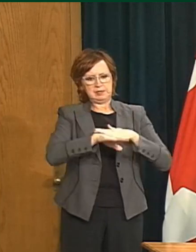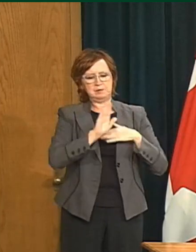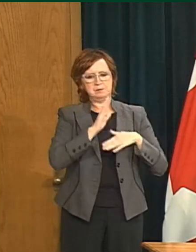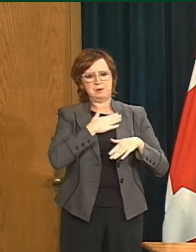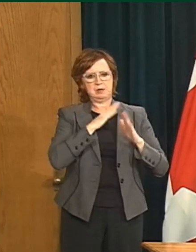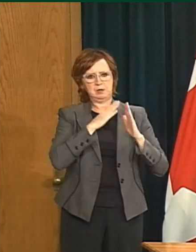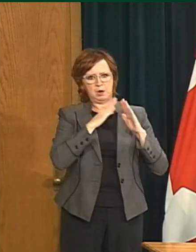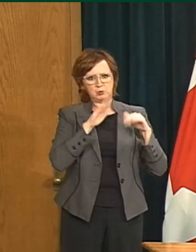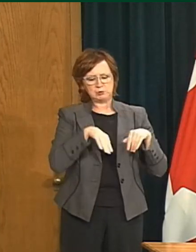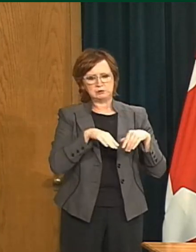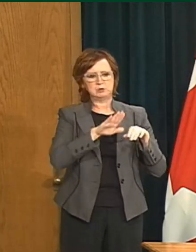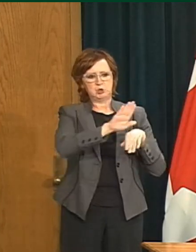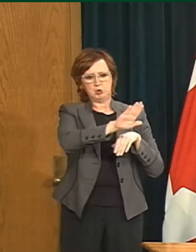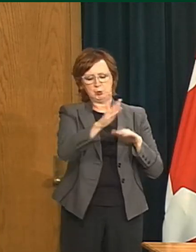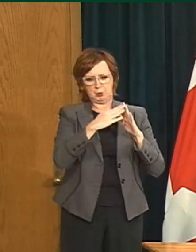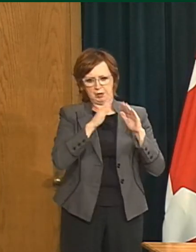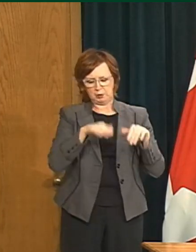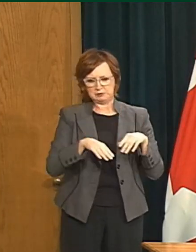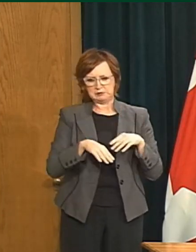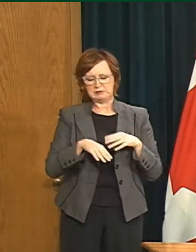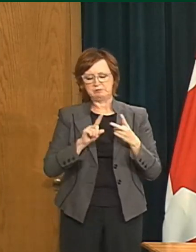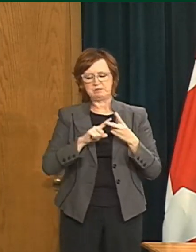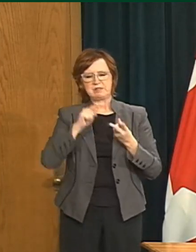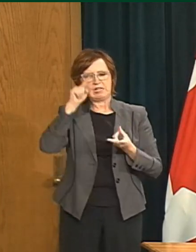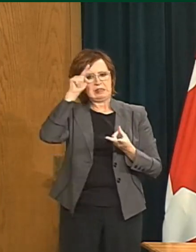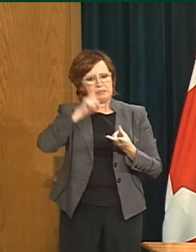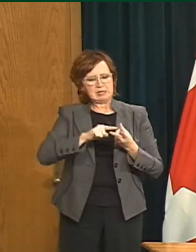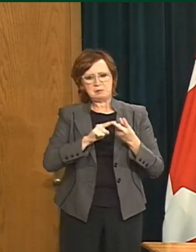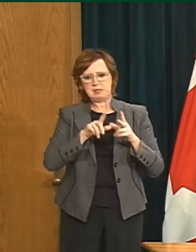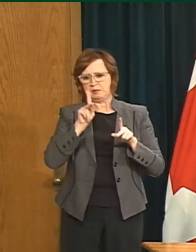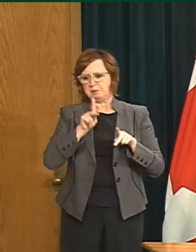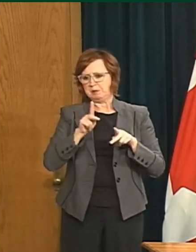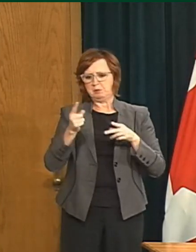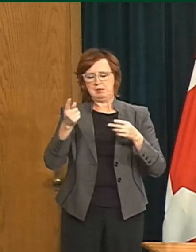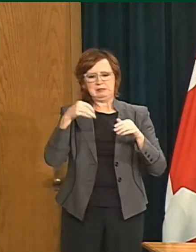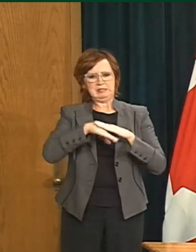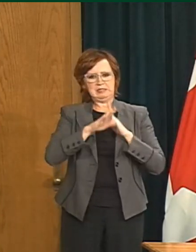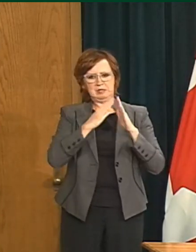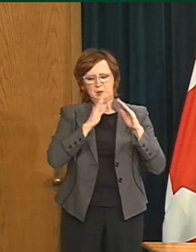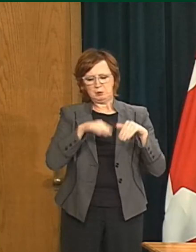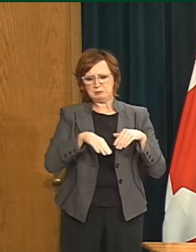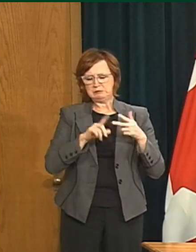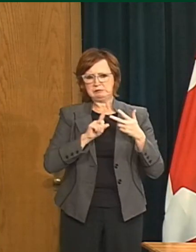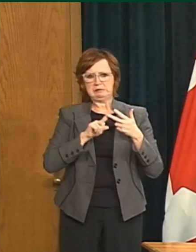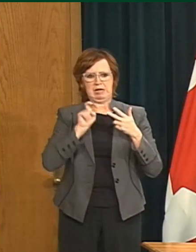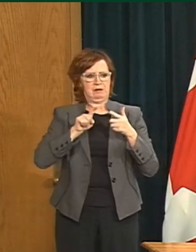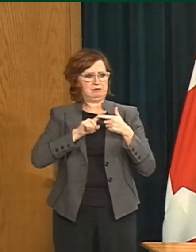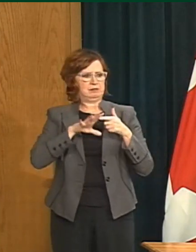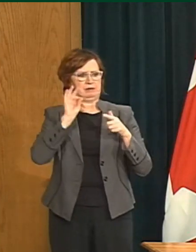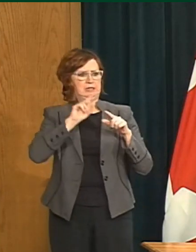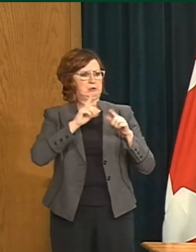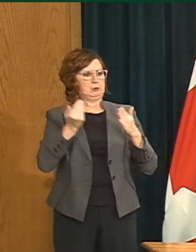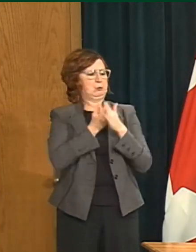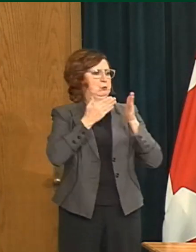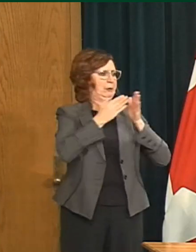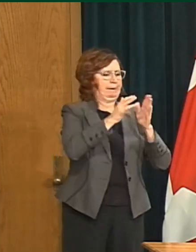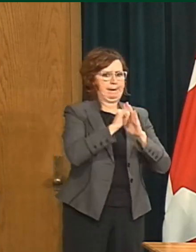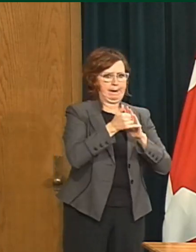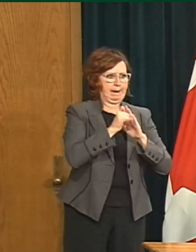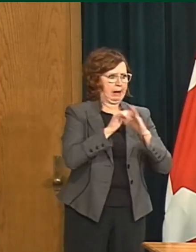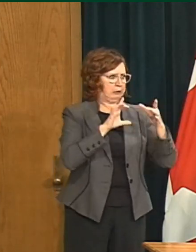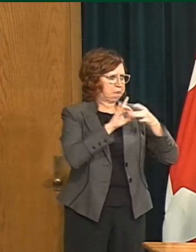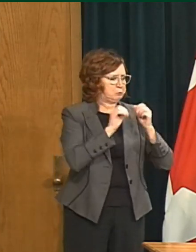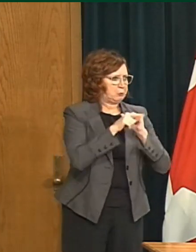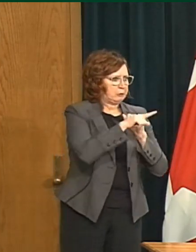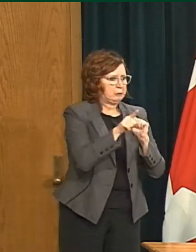few days and weeks, and find ways of celebrating that we celebrate within our household, but then celebrate with others virtually.